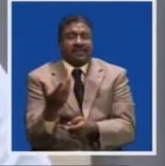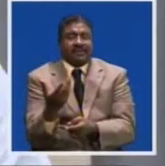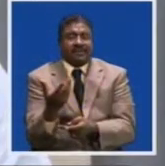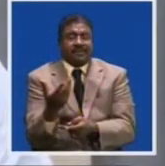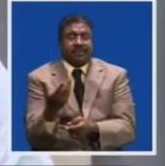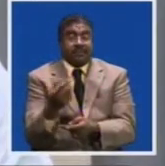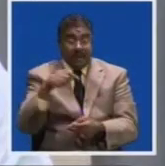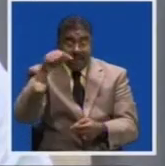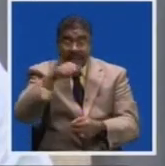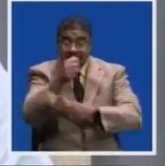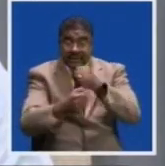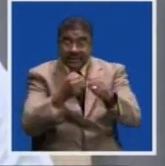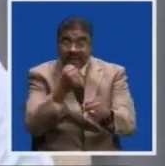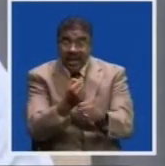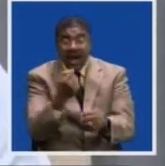year alone,